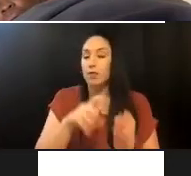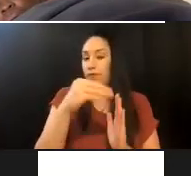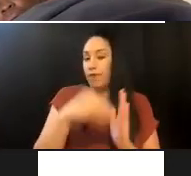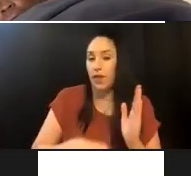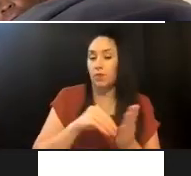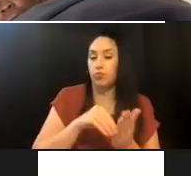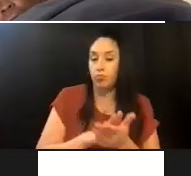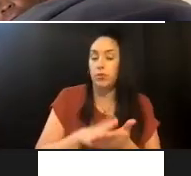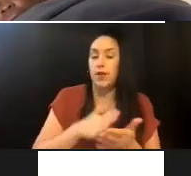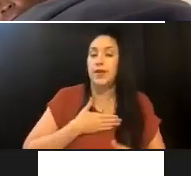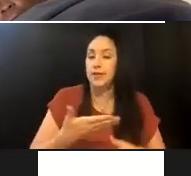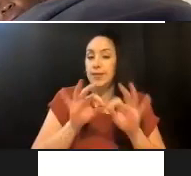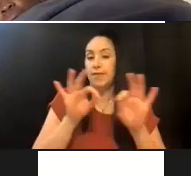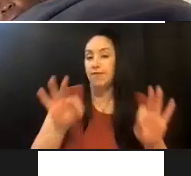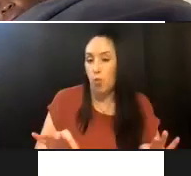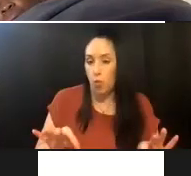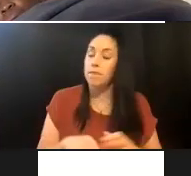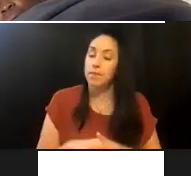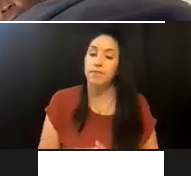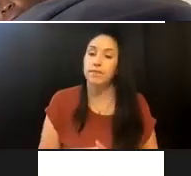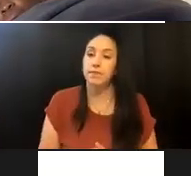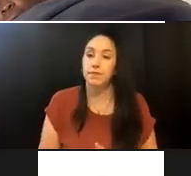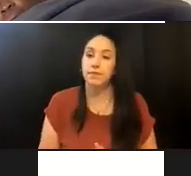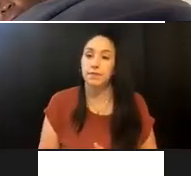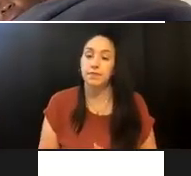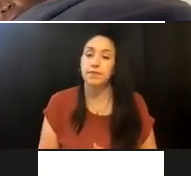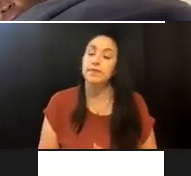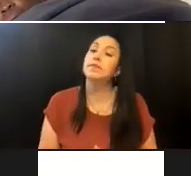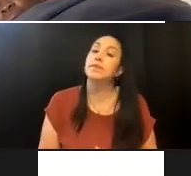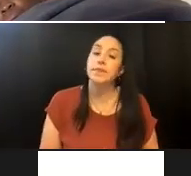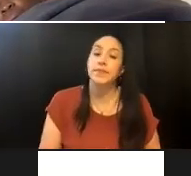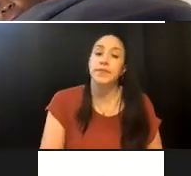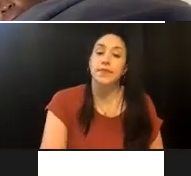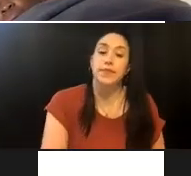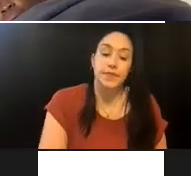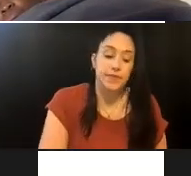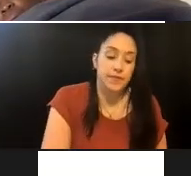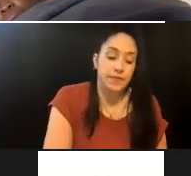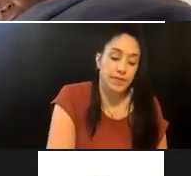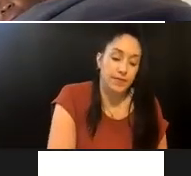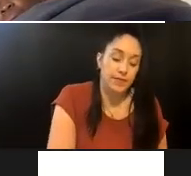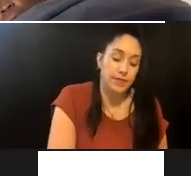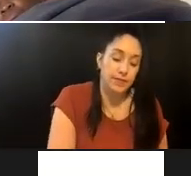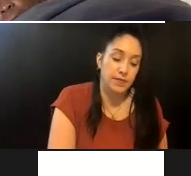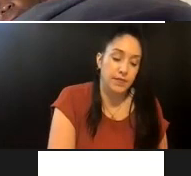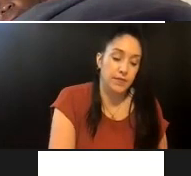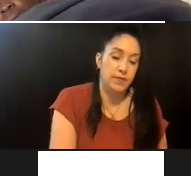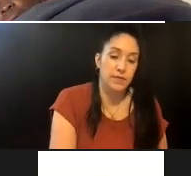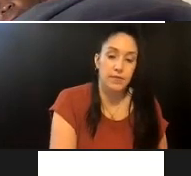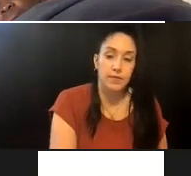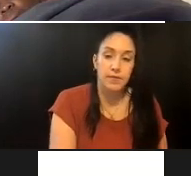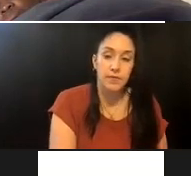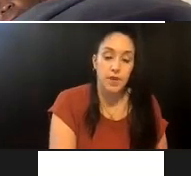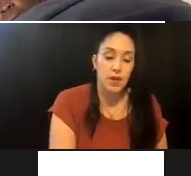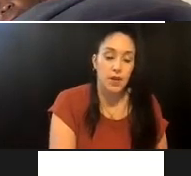So those kind of things are done, and they require you to have full knowledge and consent of